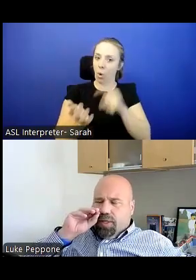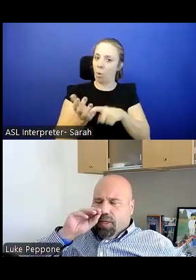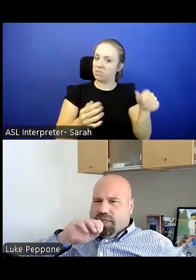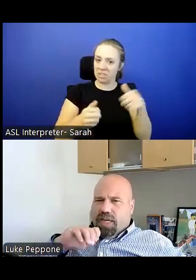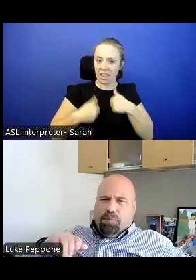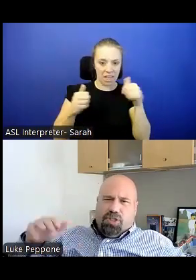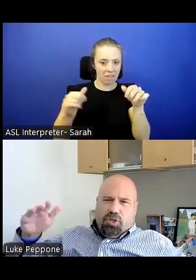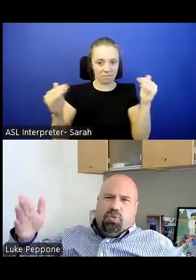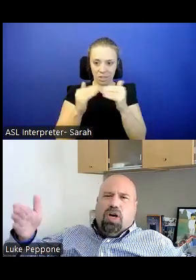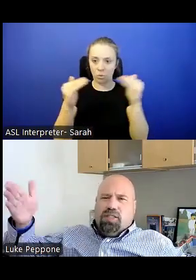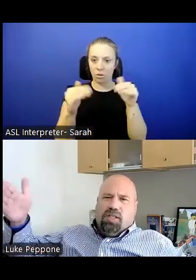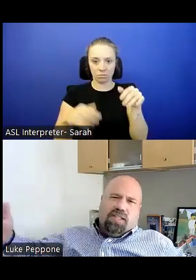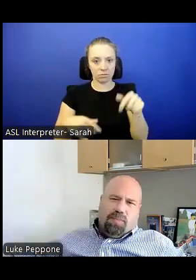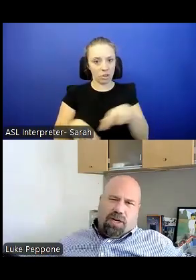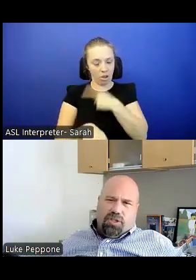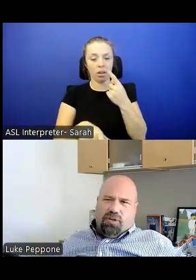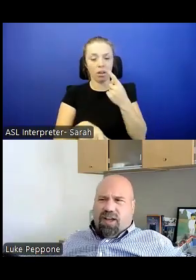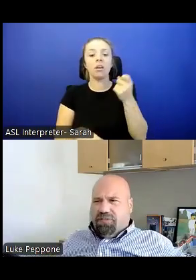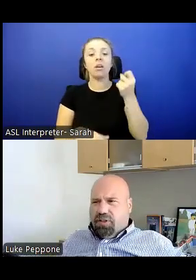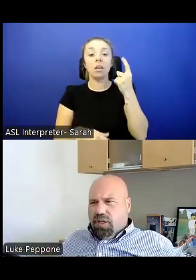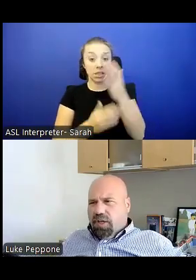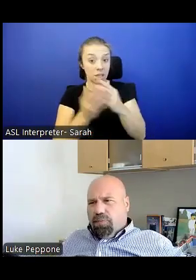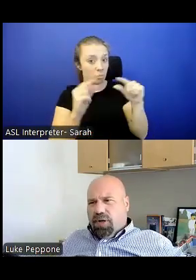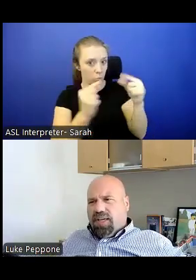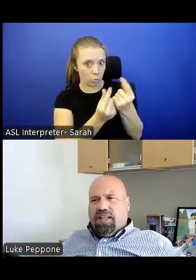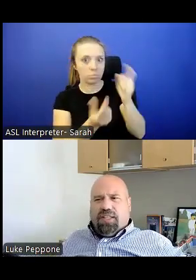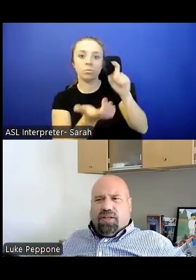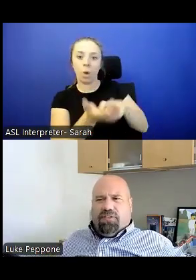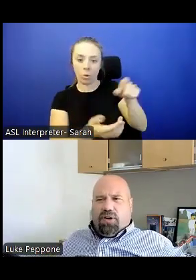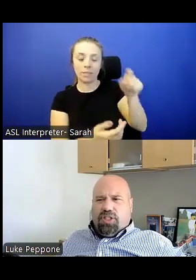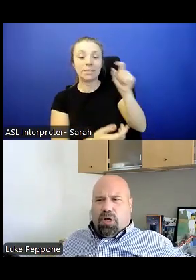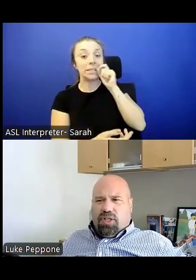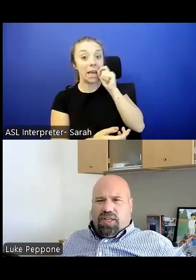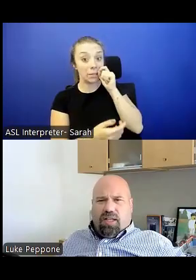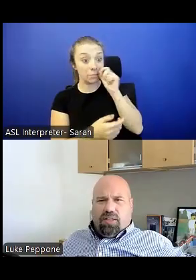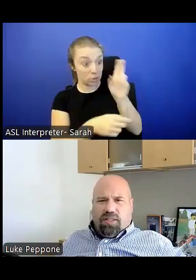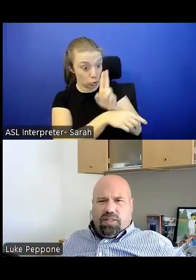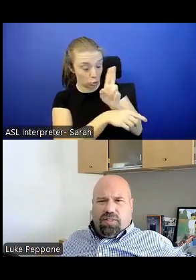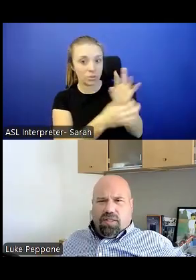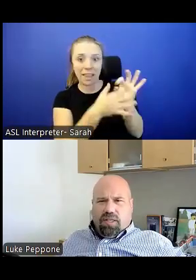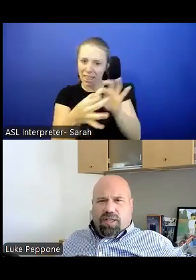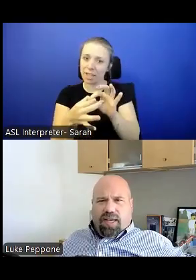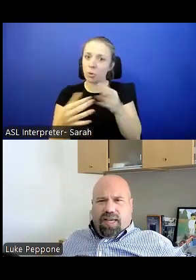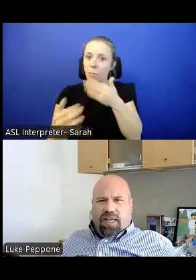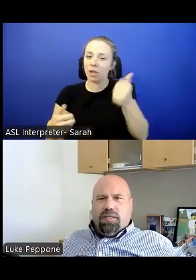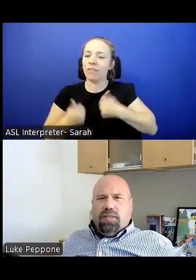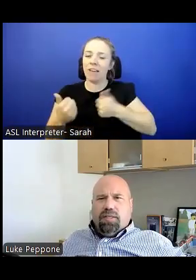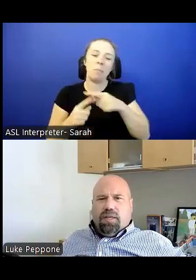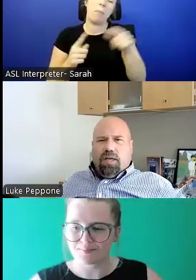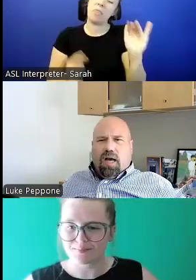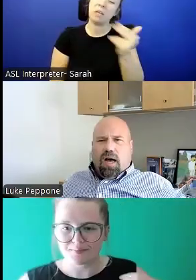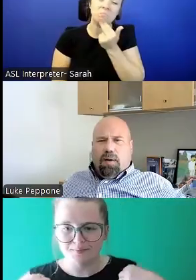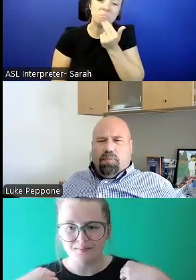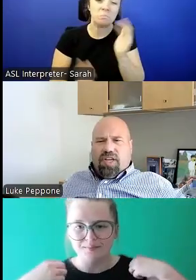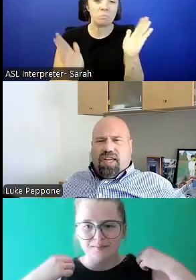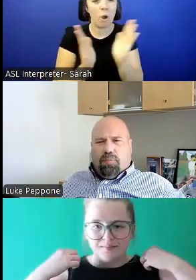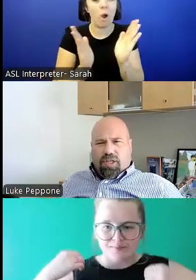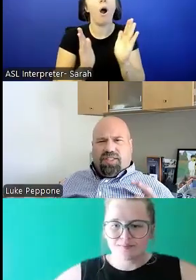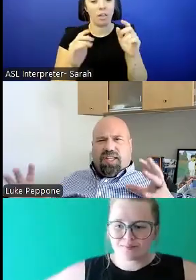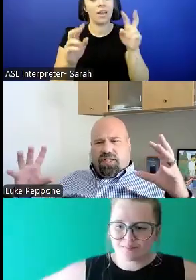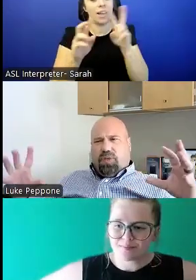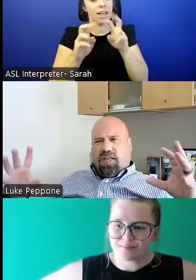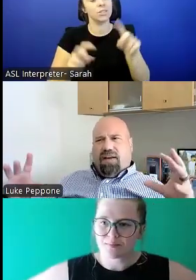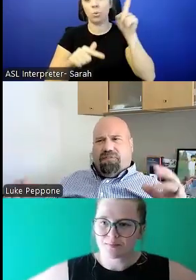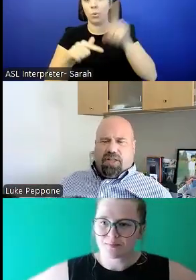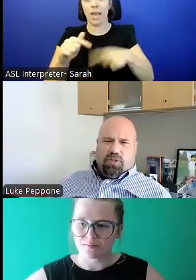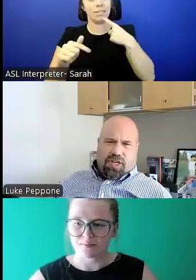that cannabis use was linked to better survival. But again, these are very small analyses. And we can't really